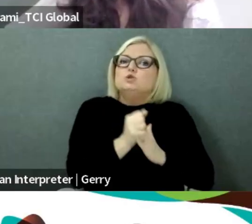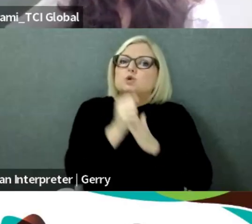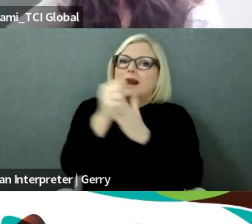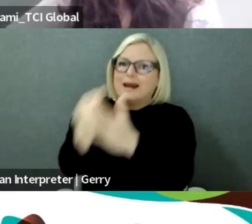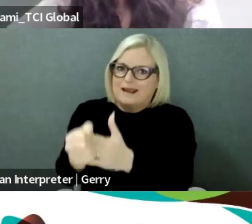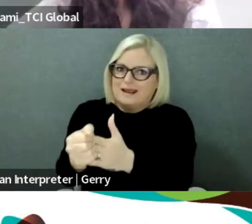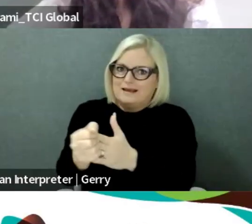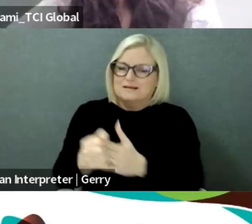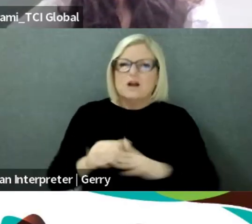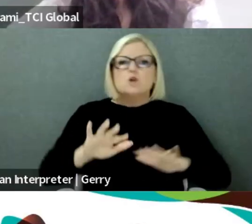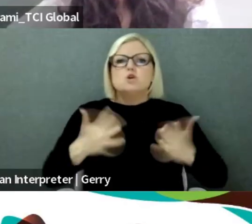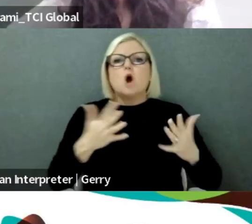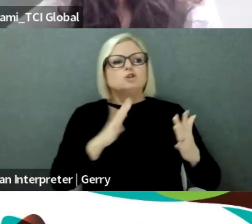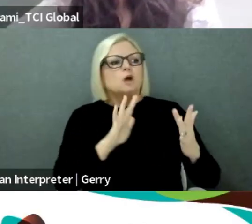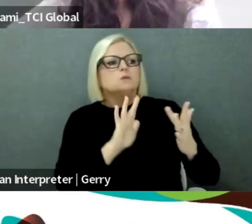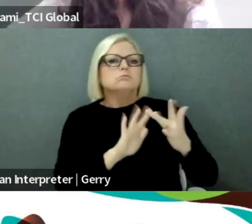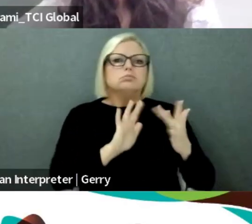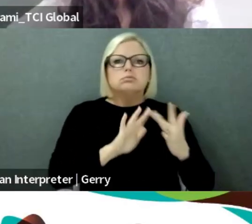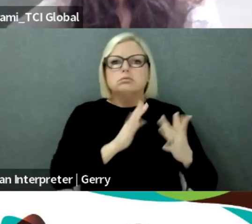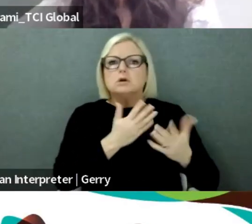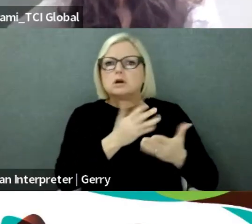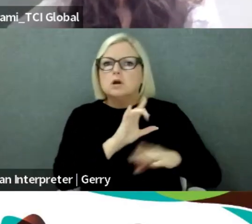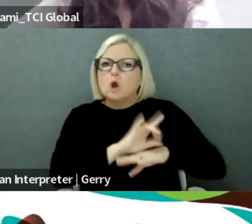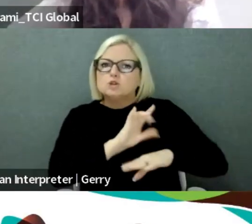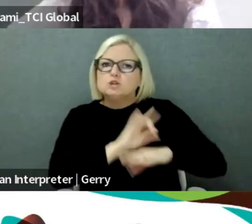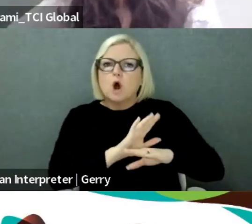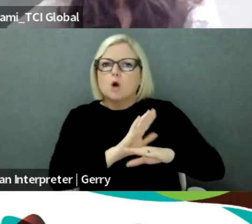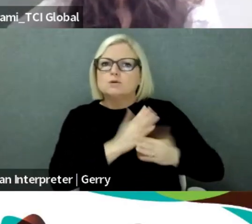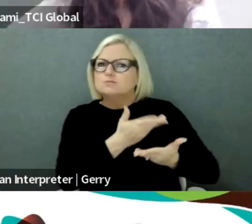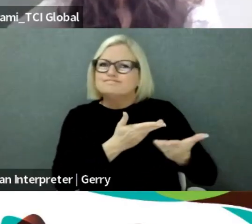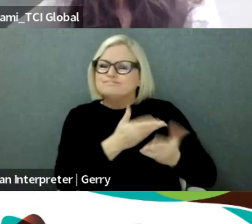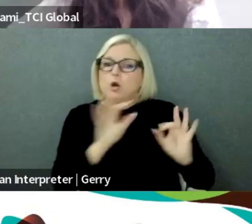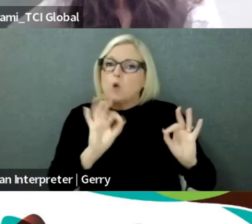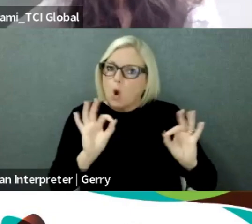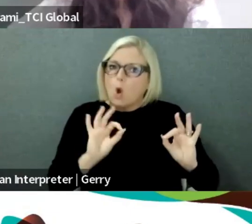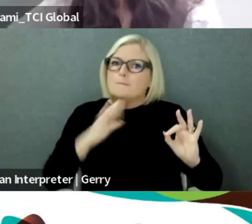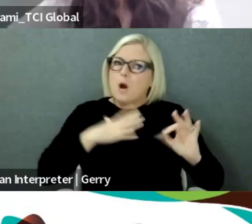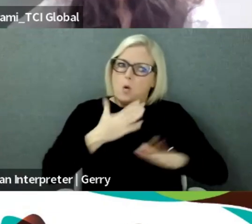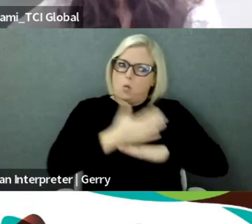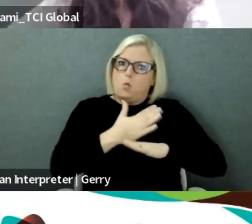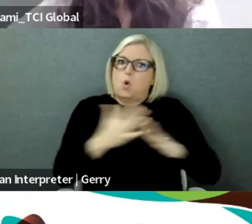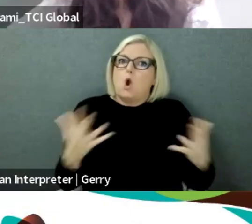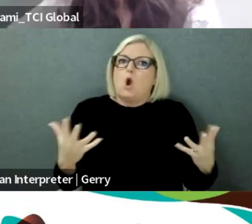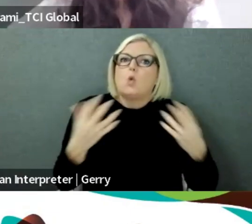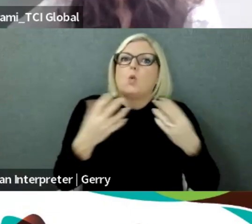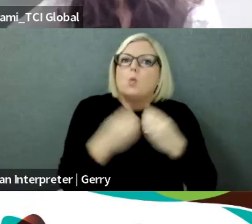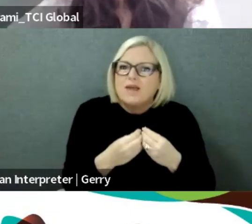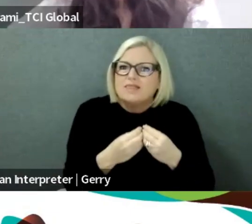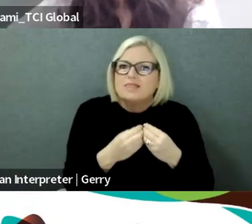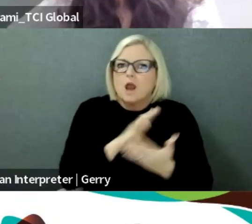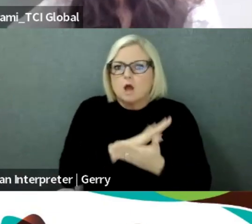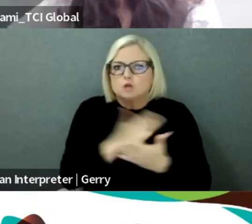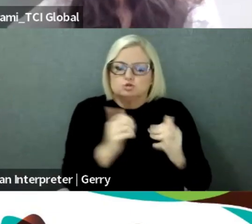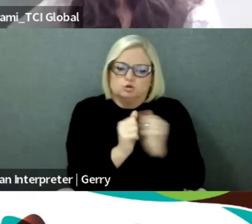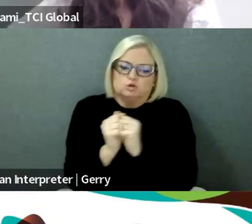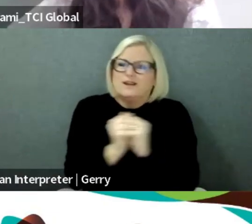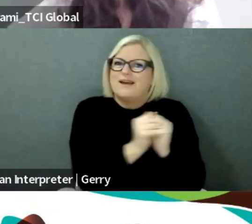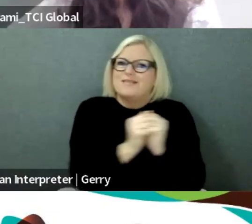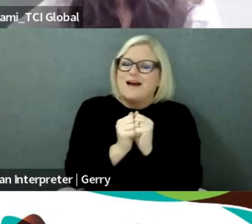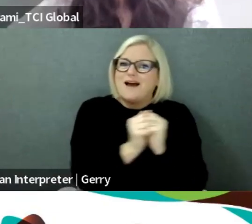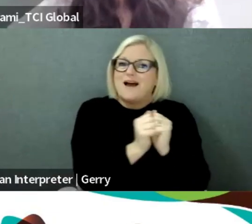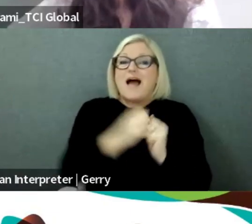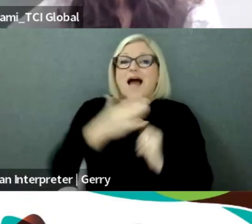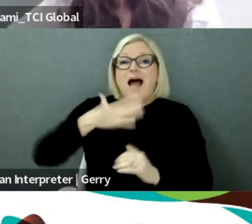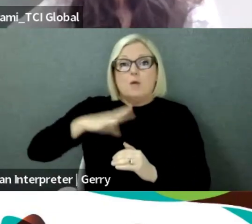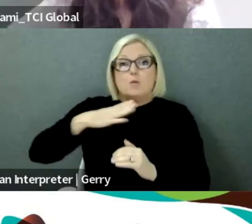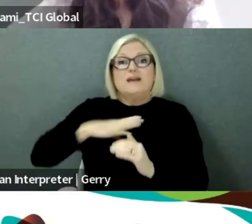in consultation. We need investment in movement strengthening and knowledge and evidence gathering to help support the scaling of